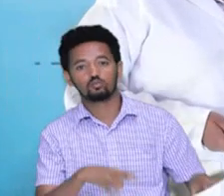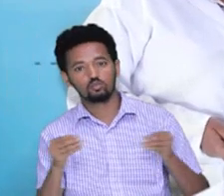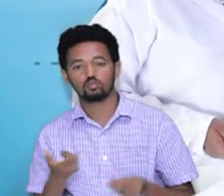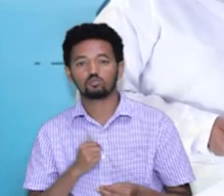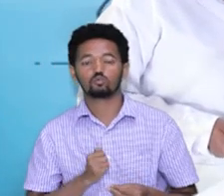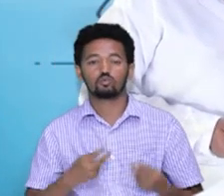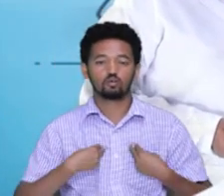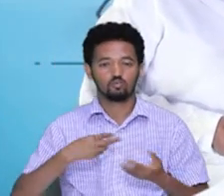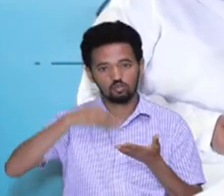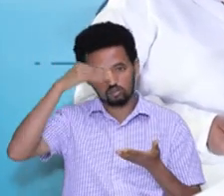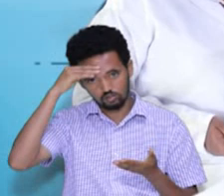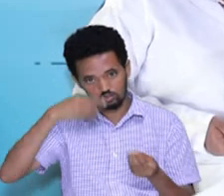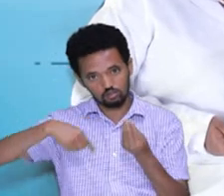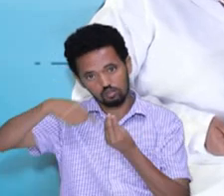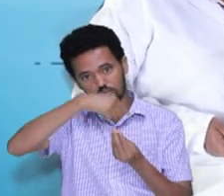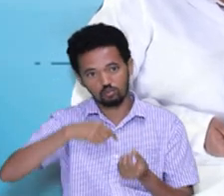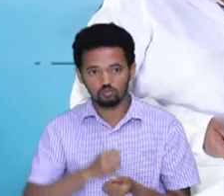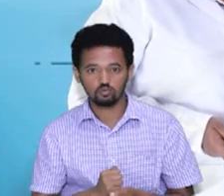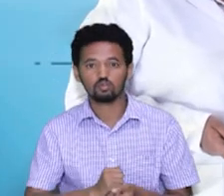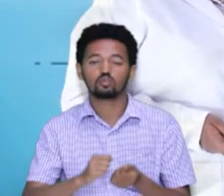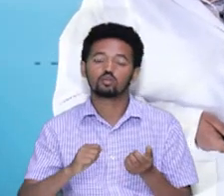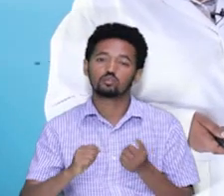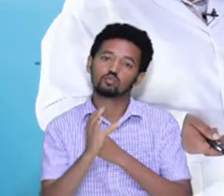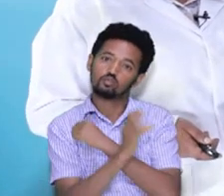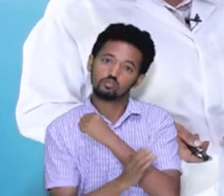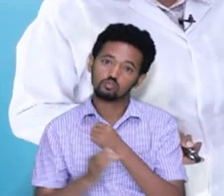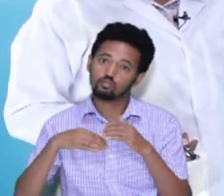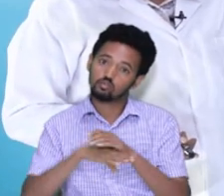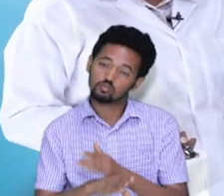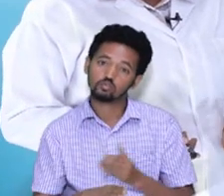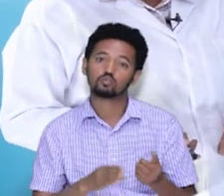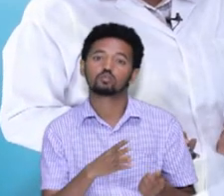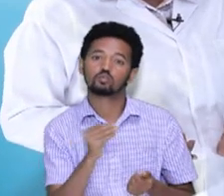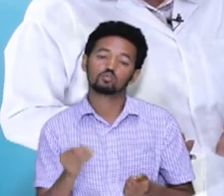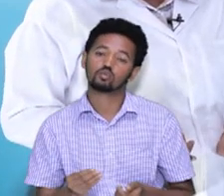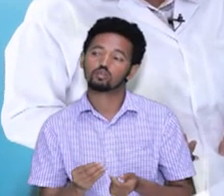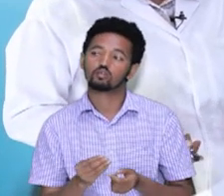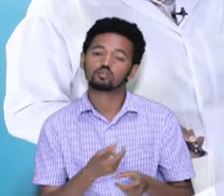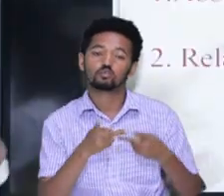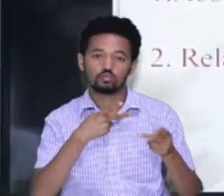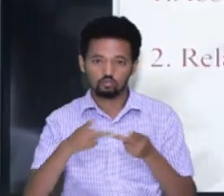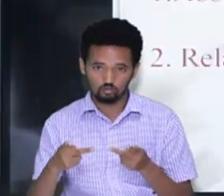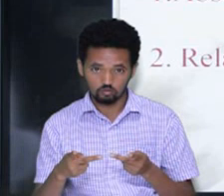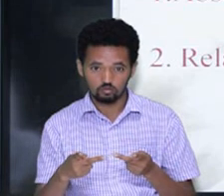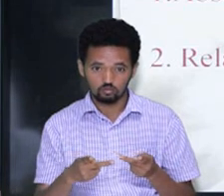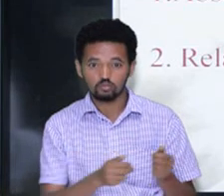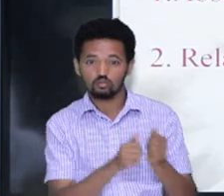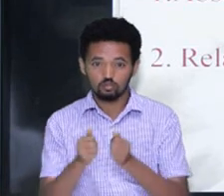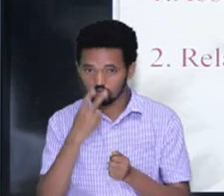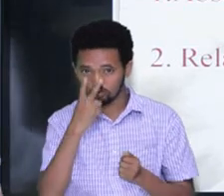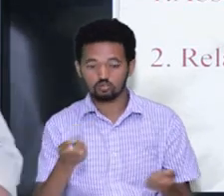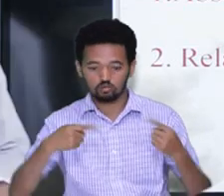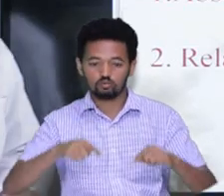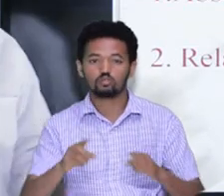have learned about absolute location and relative location in the lower grade. Today, we